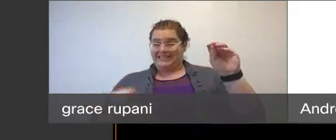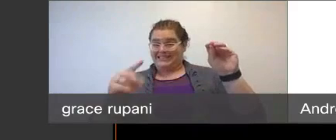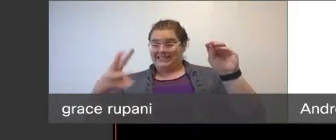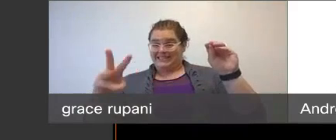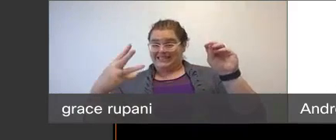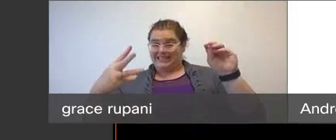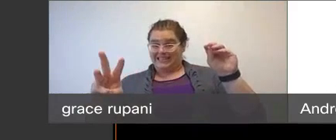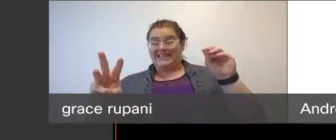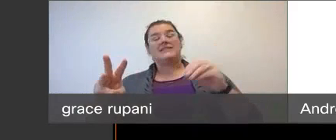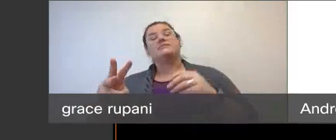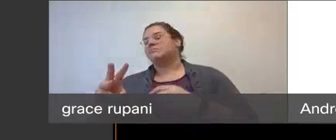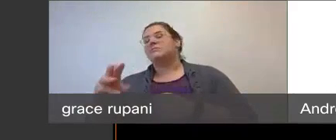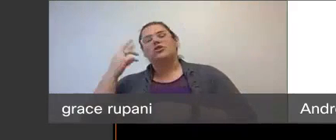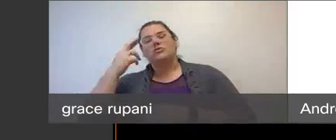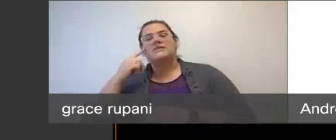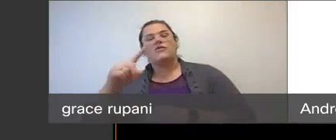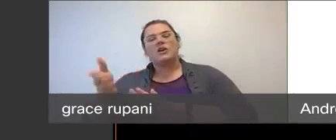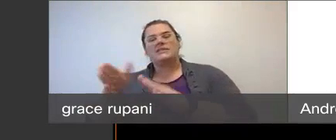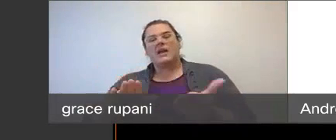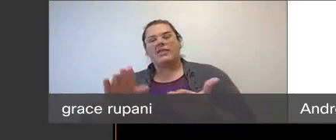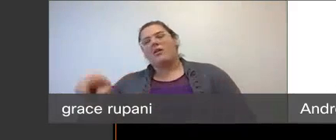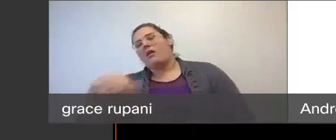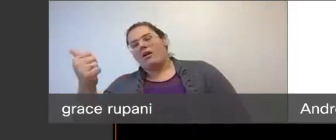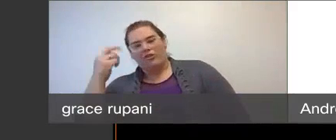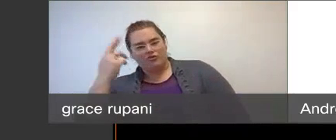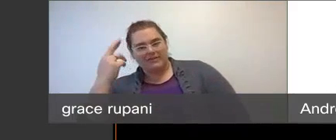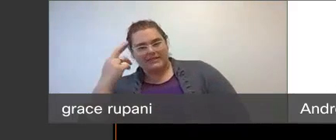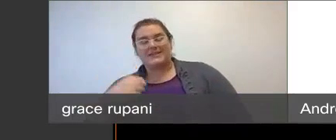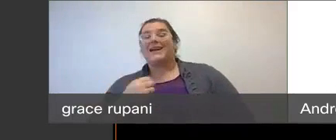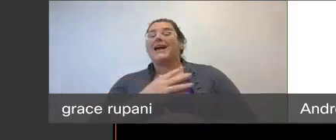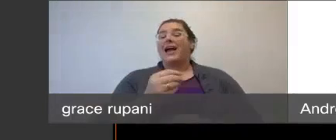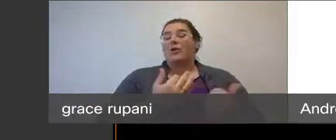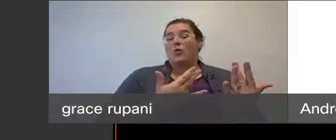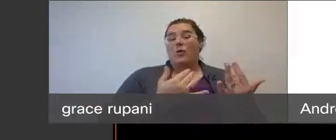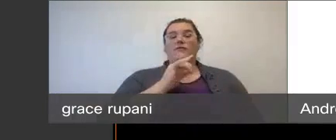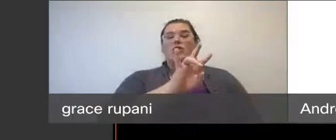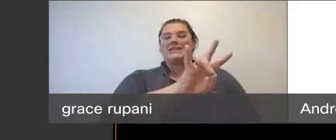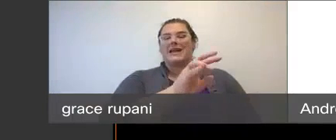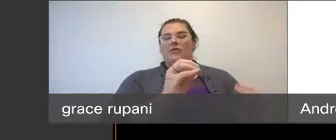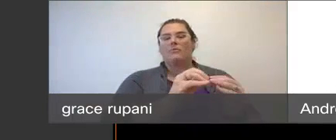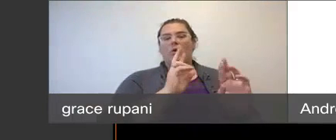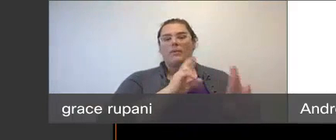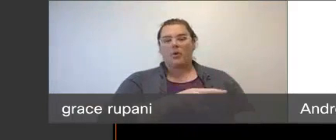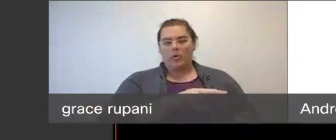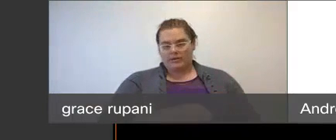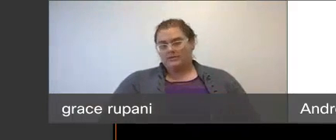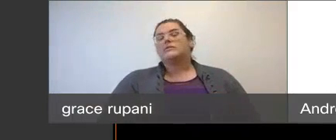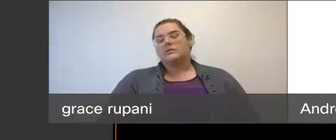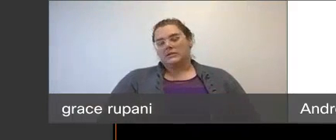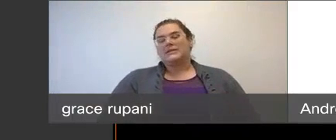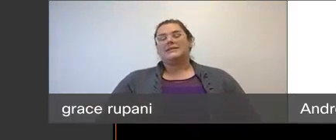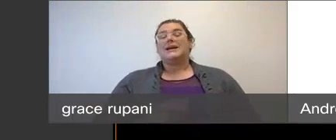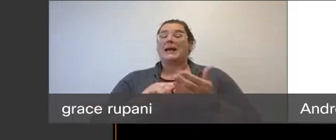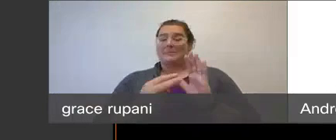from OCME on 7 additionals, which works out to 37 people